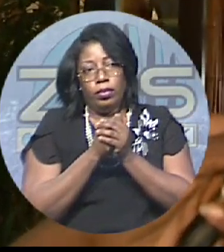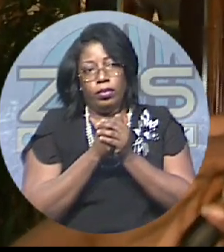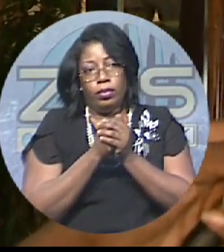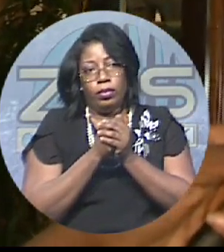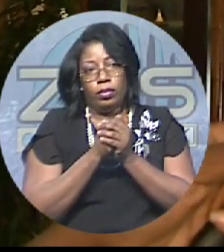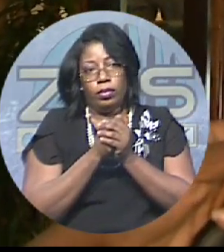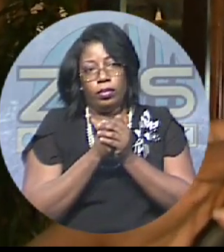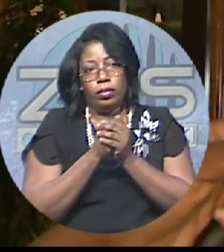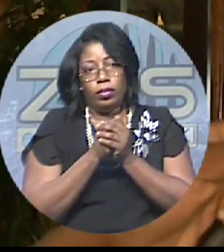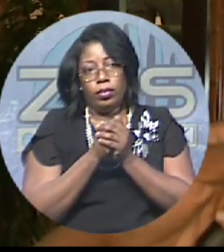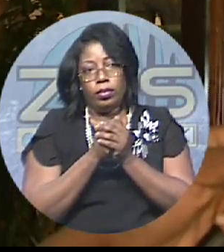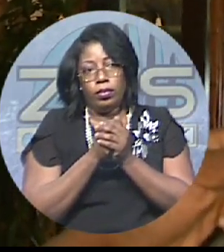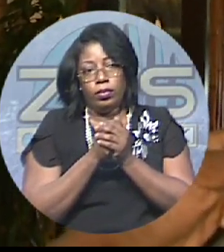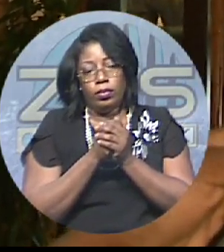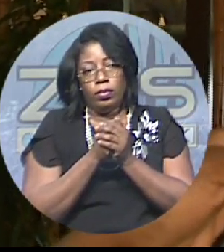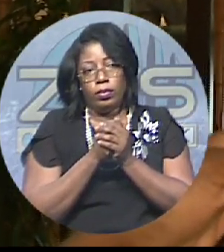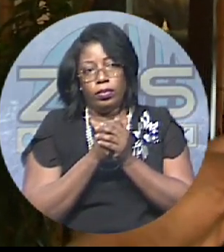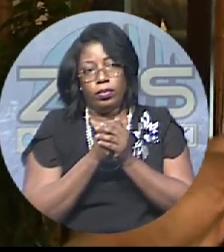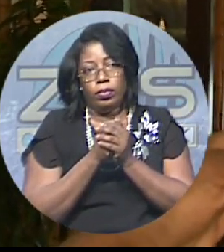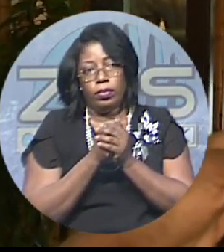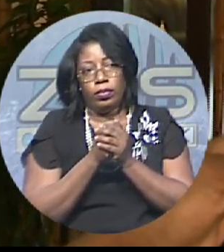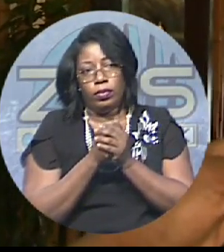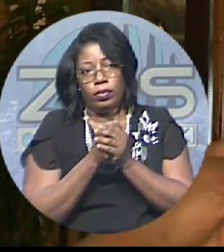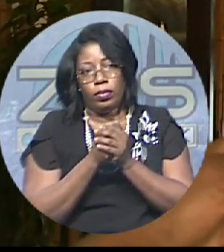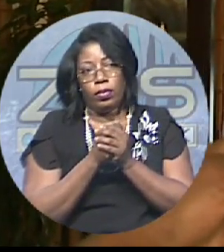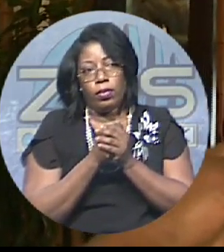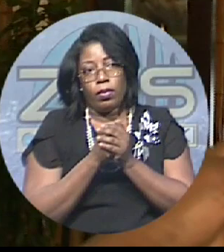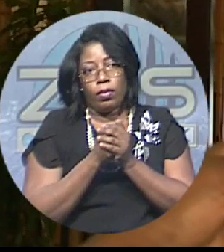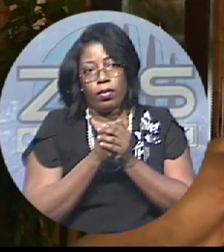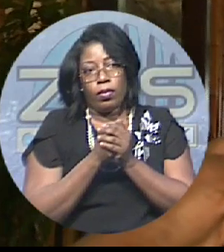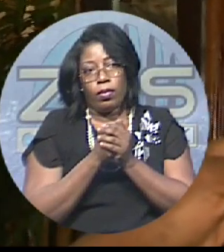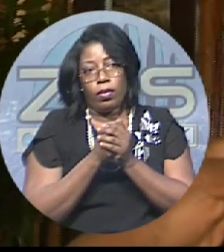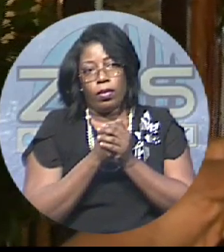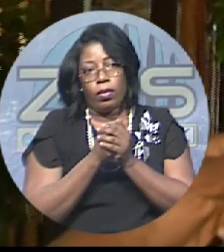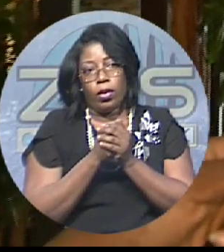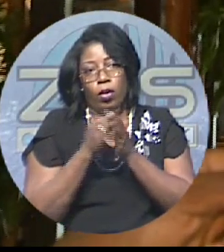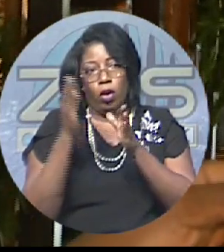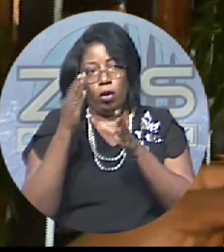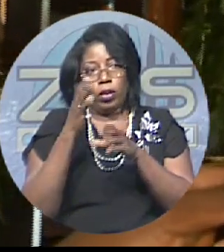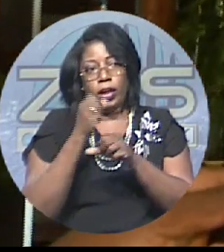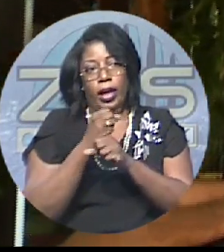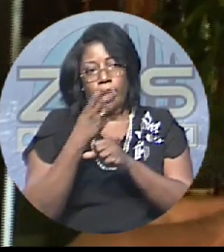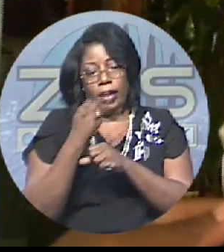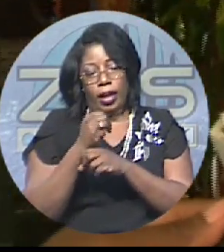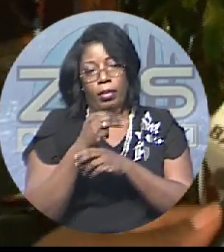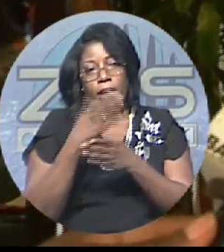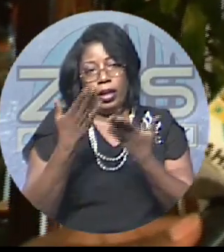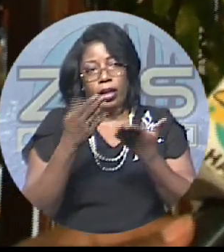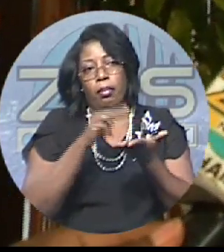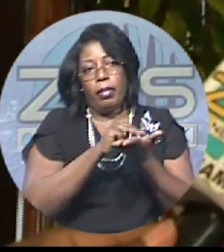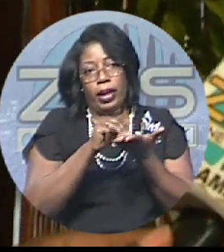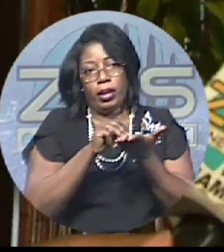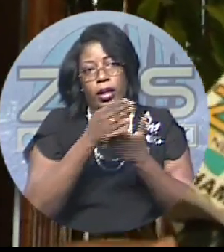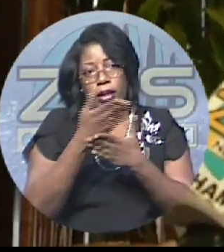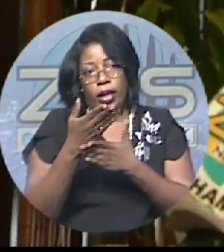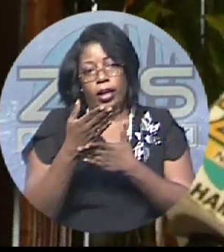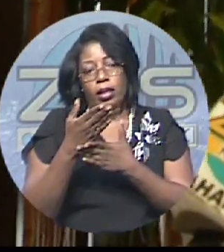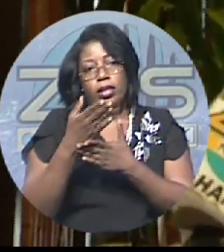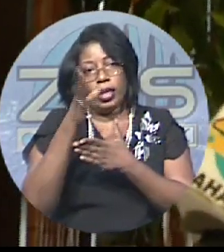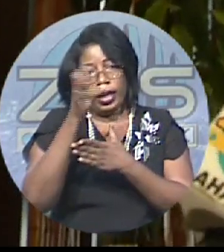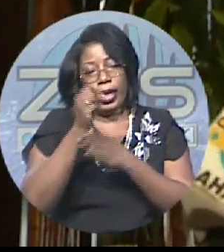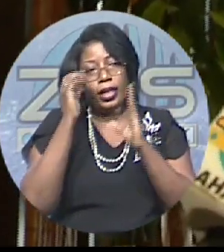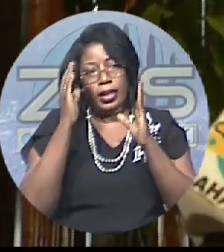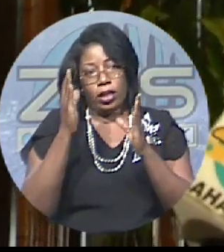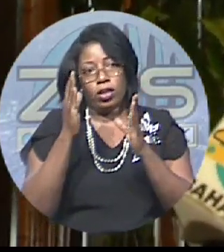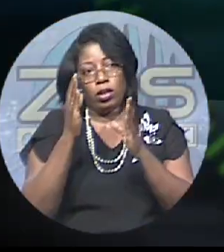been complicated as a result of the hurricane. So where we've needed to get them insulin or other medical attention